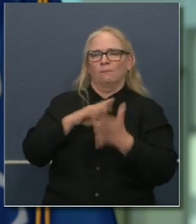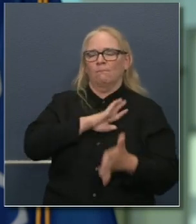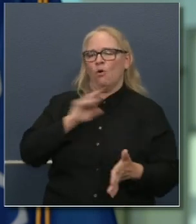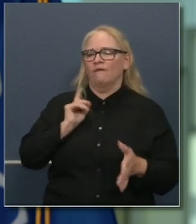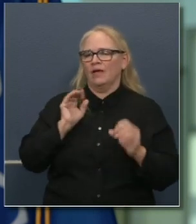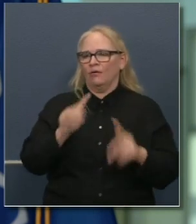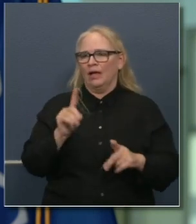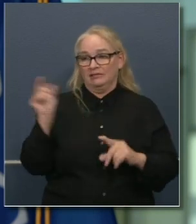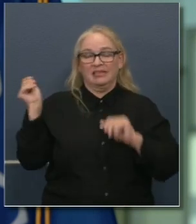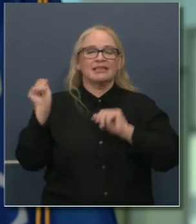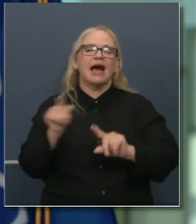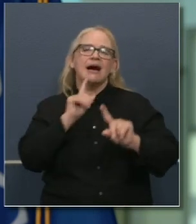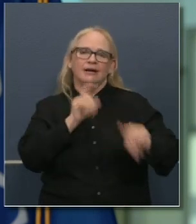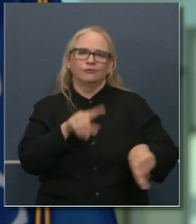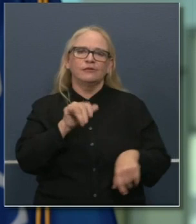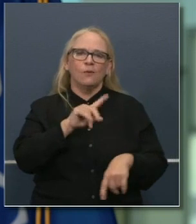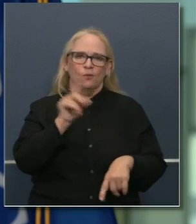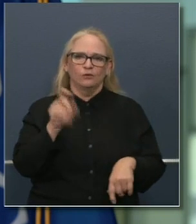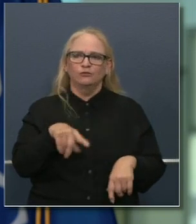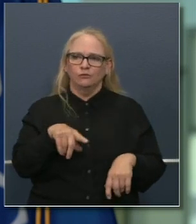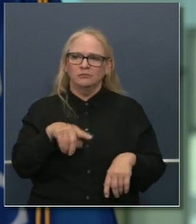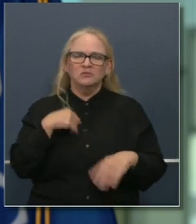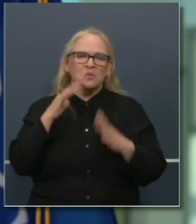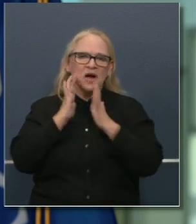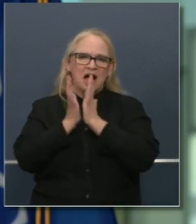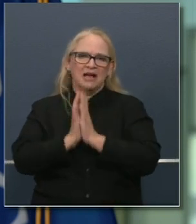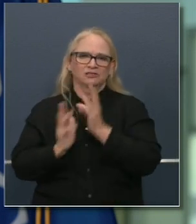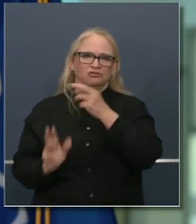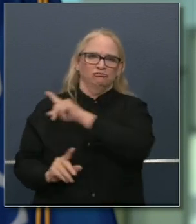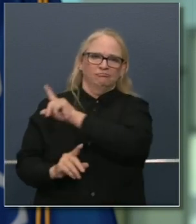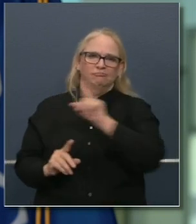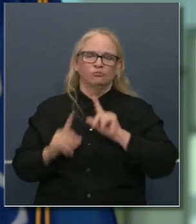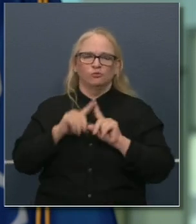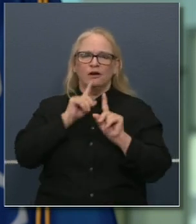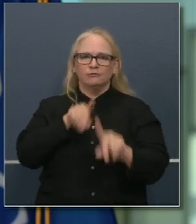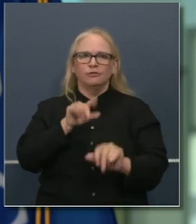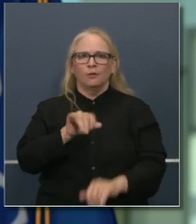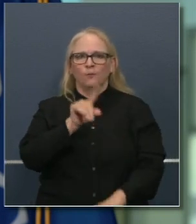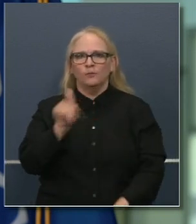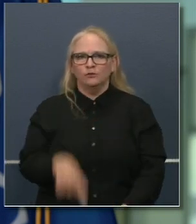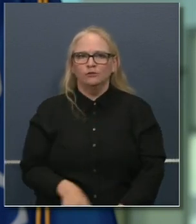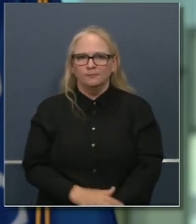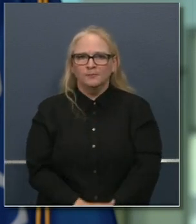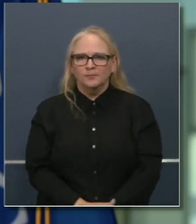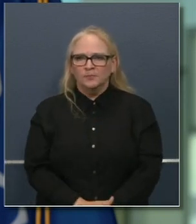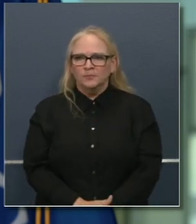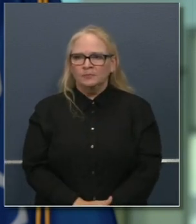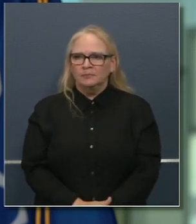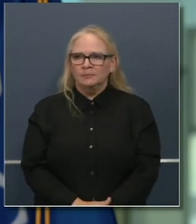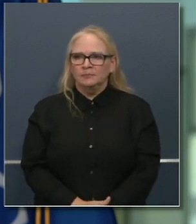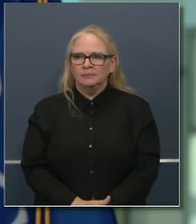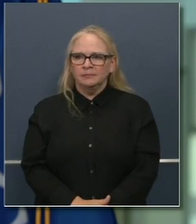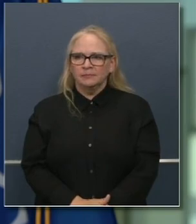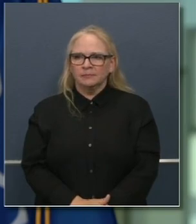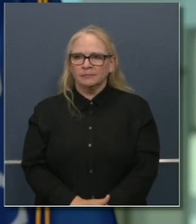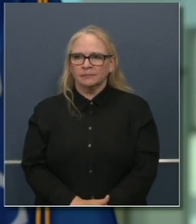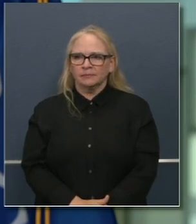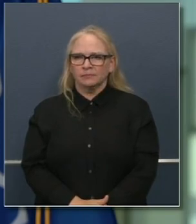perhaps anyone. And so let me ask Linda to answer that question, and I'll fill in wherever she leaves off.